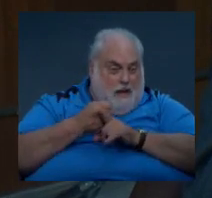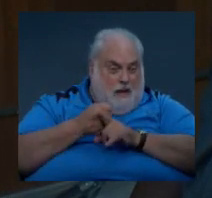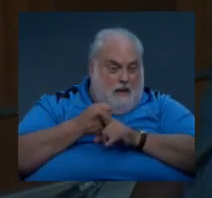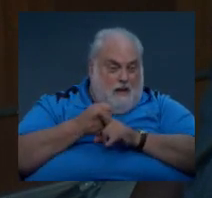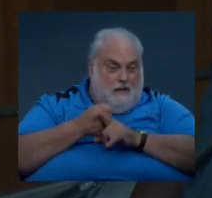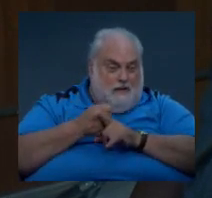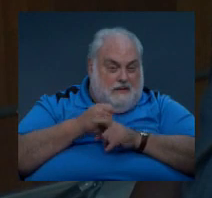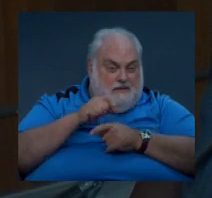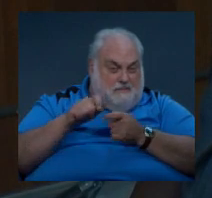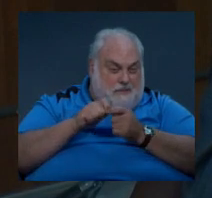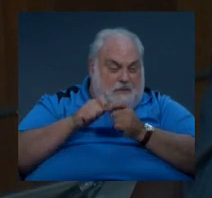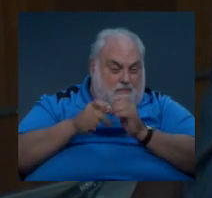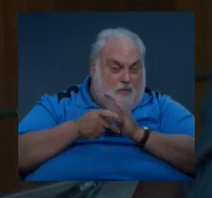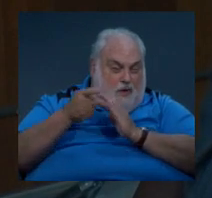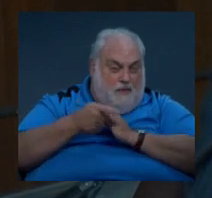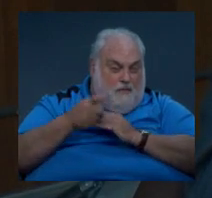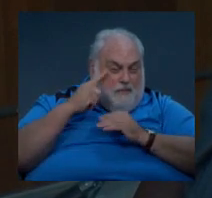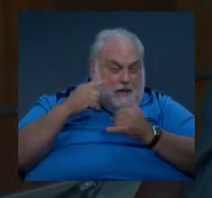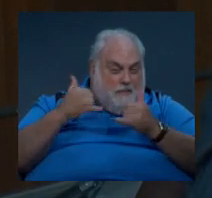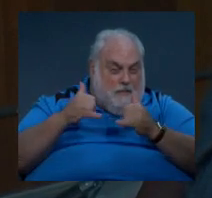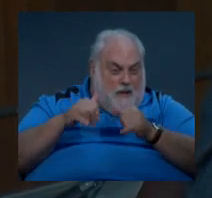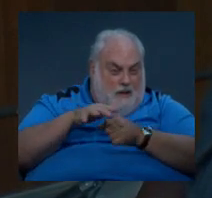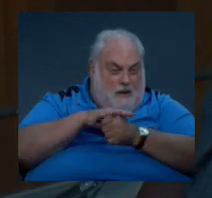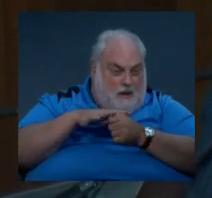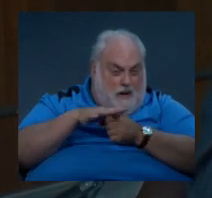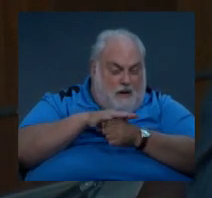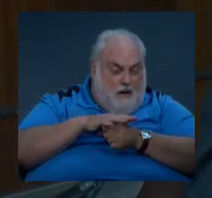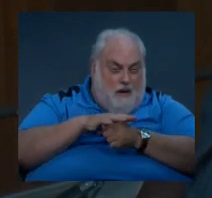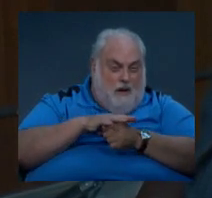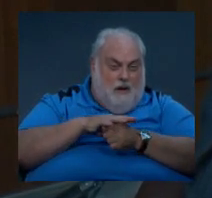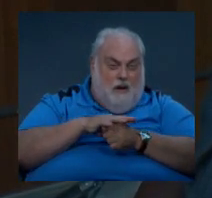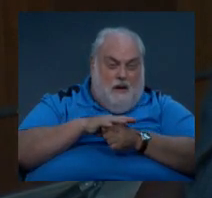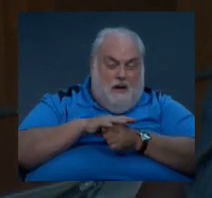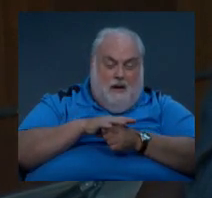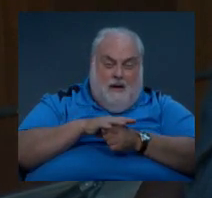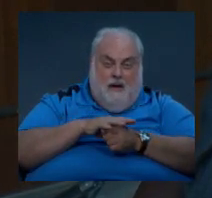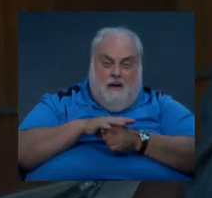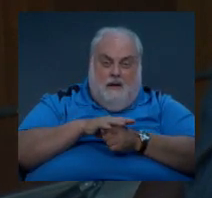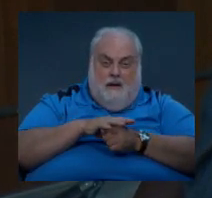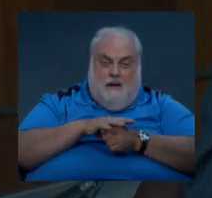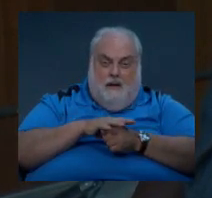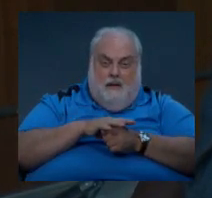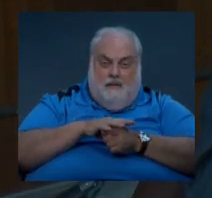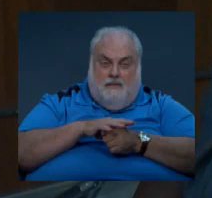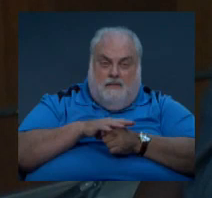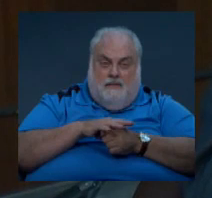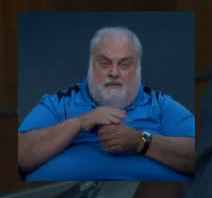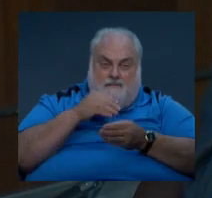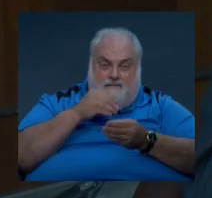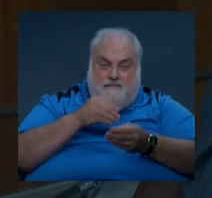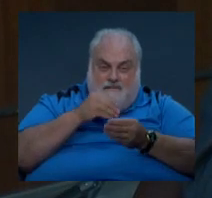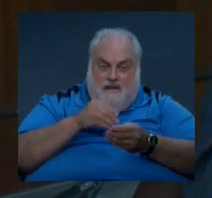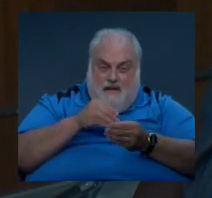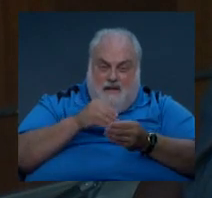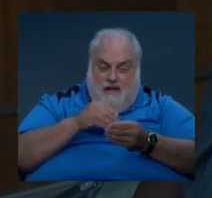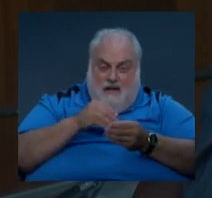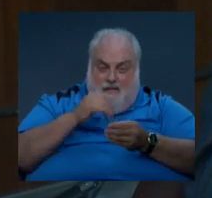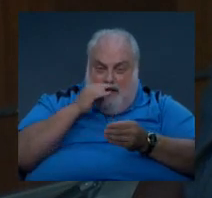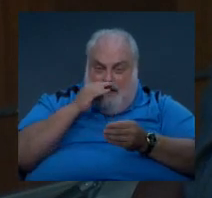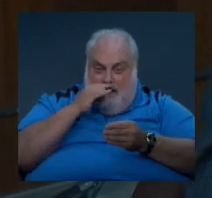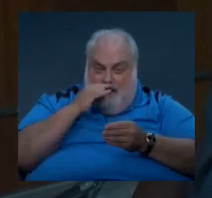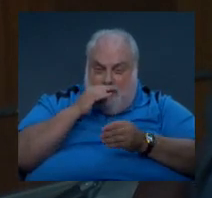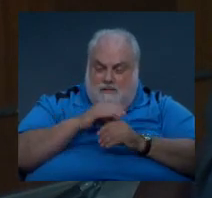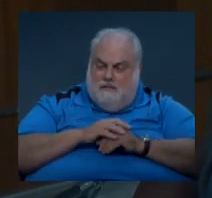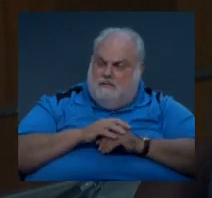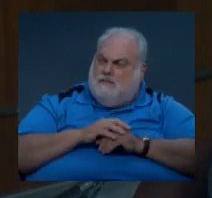away from the playgrounds? Did it have any effect on the feeding issues that we were doing with those kids? I don't